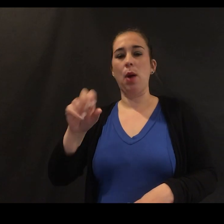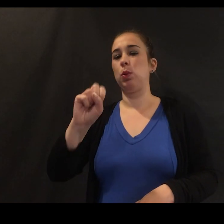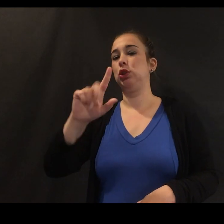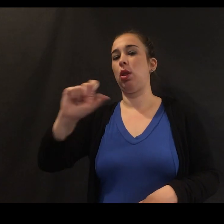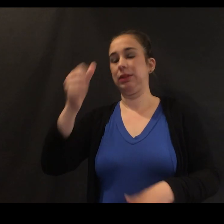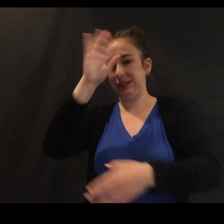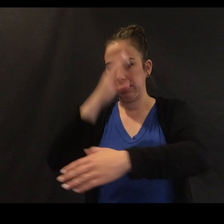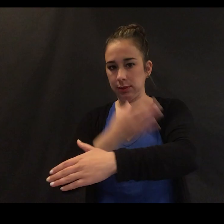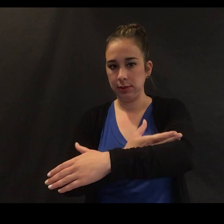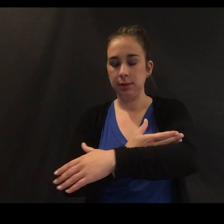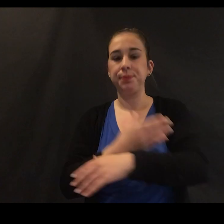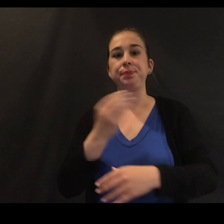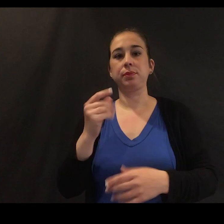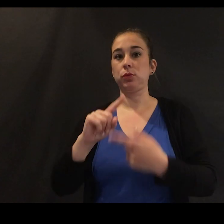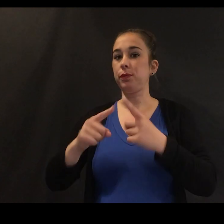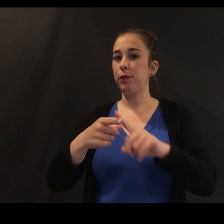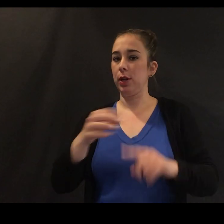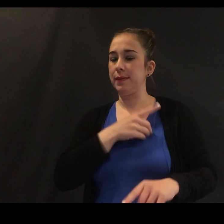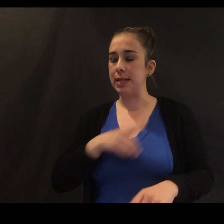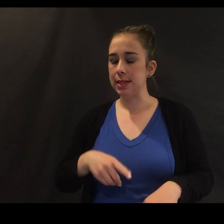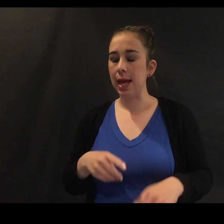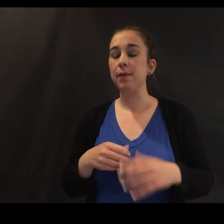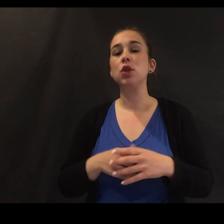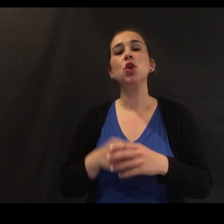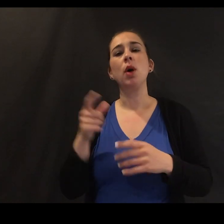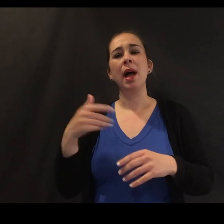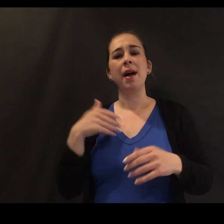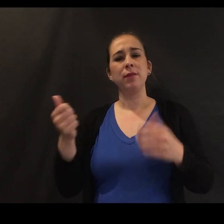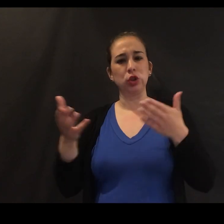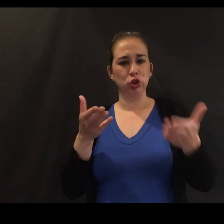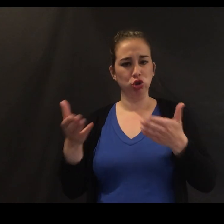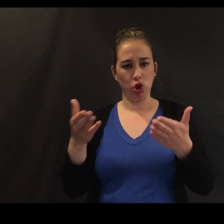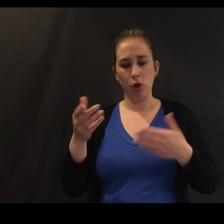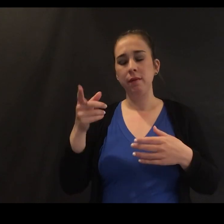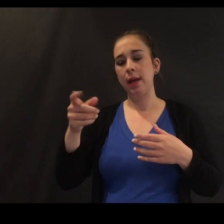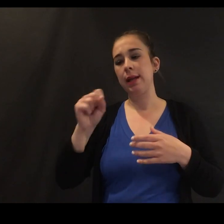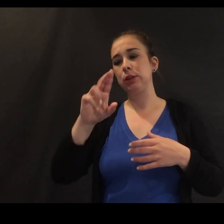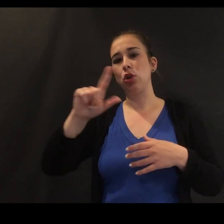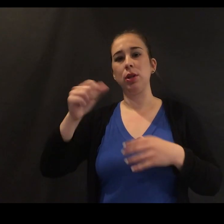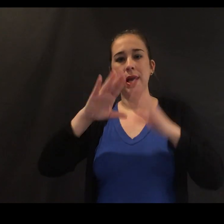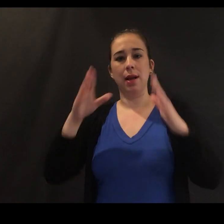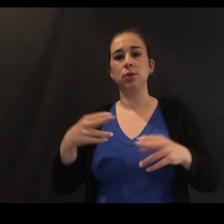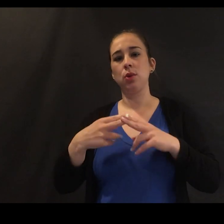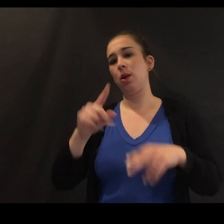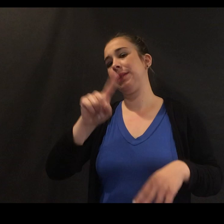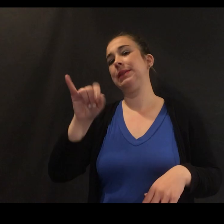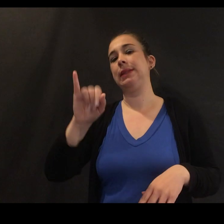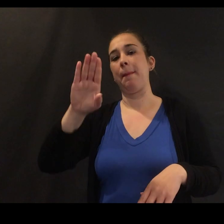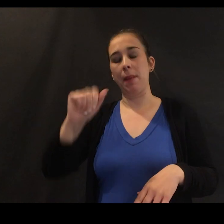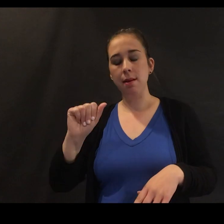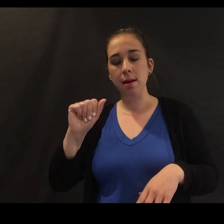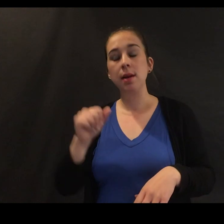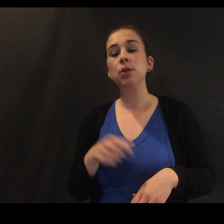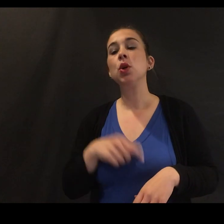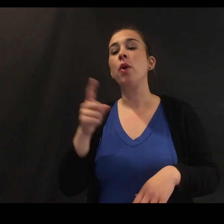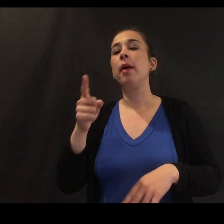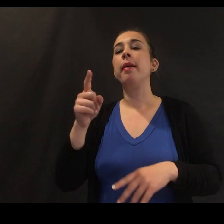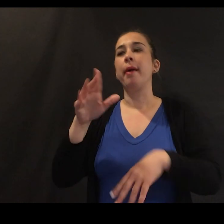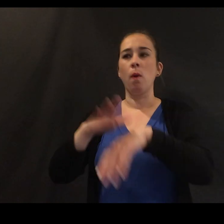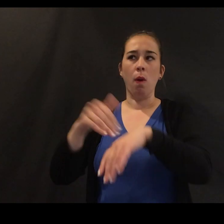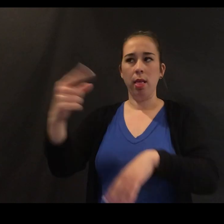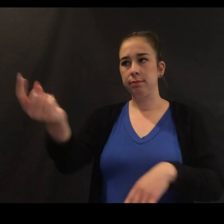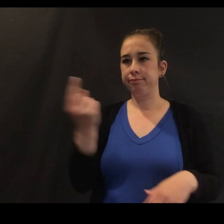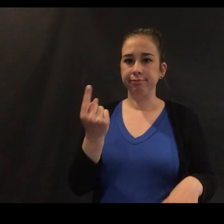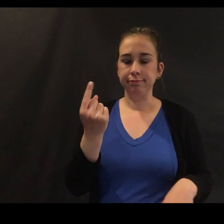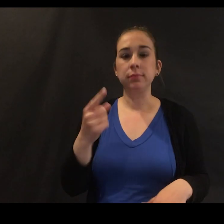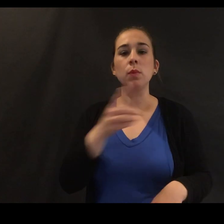had been a great friend of David. Now, there was a servant of Saul's household named Ziba. They summoned him to appear before David, and the